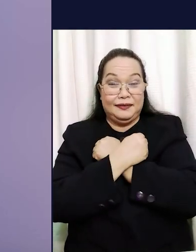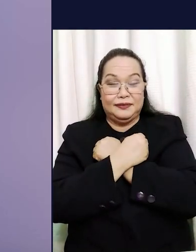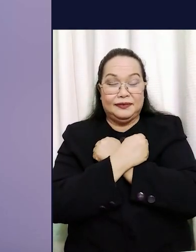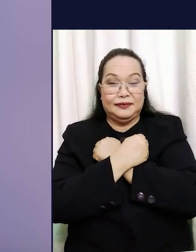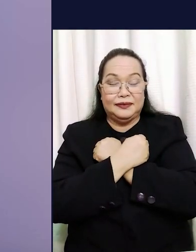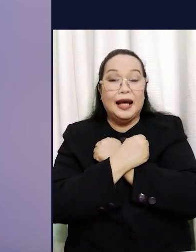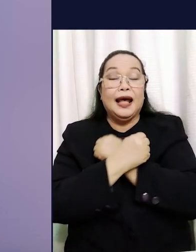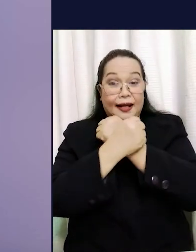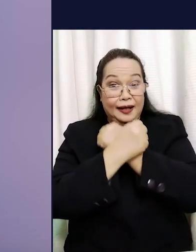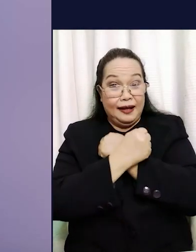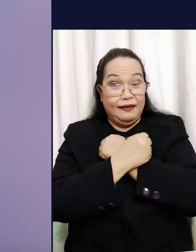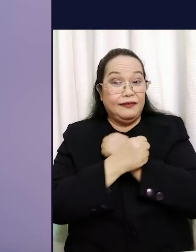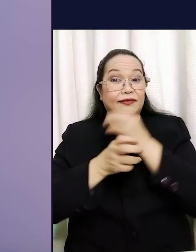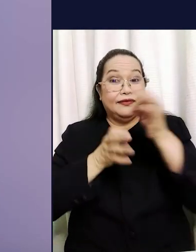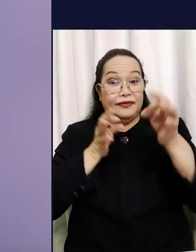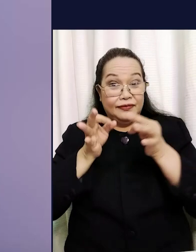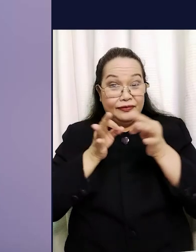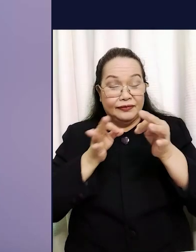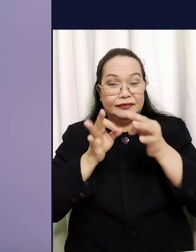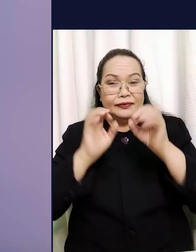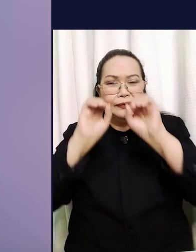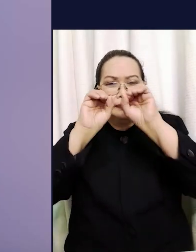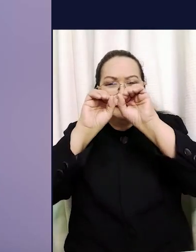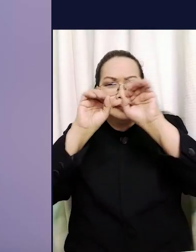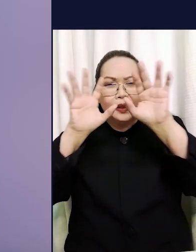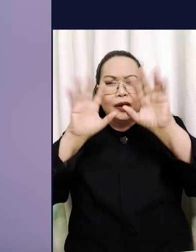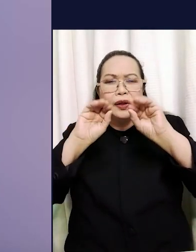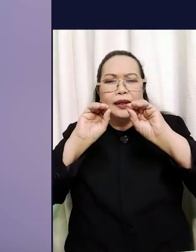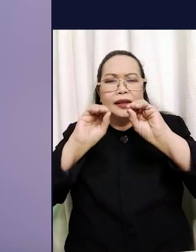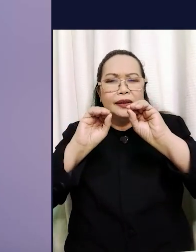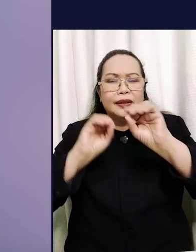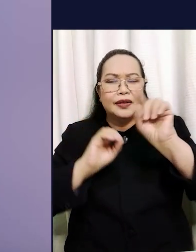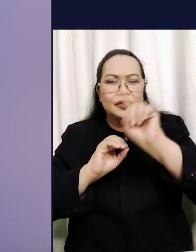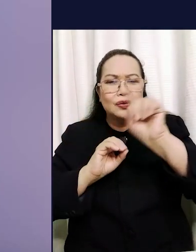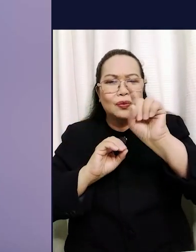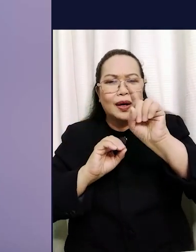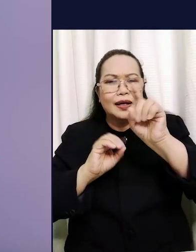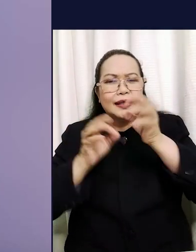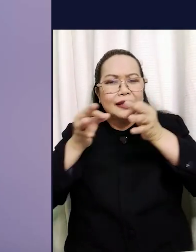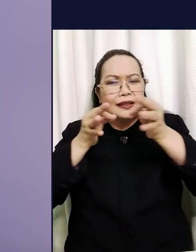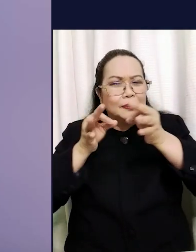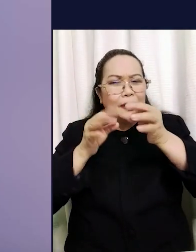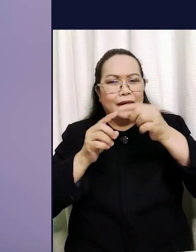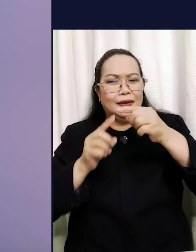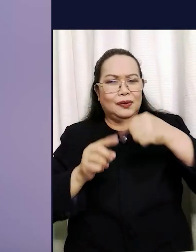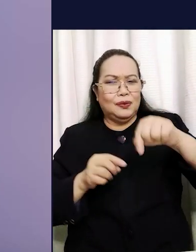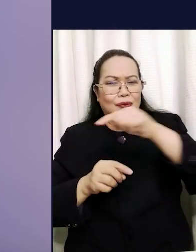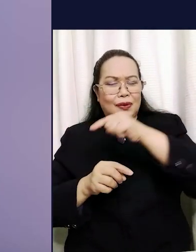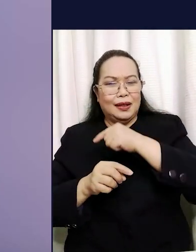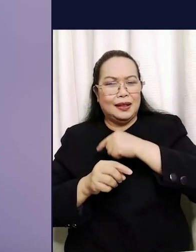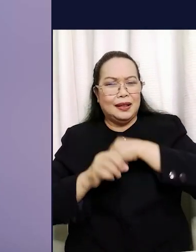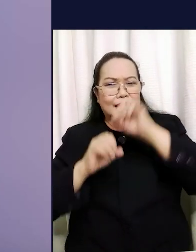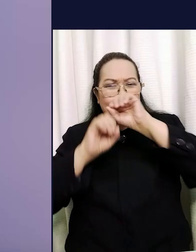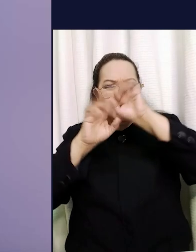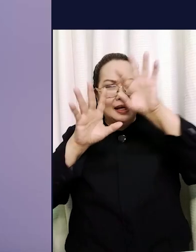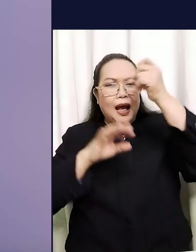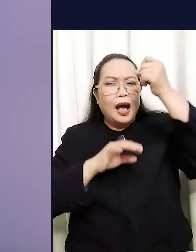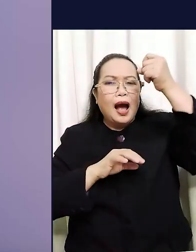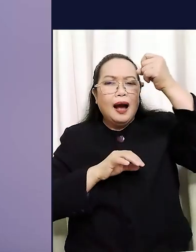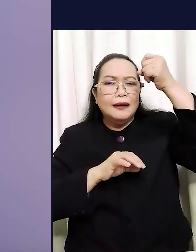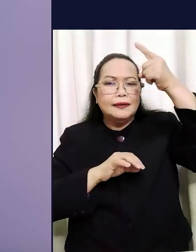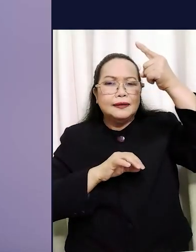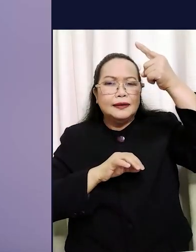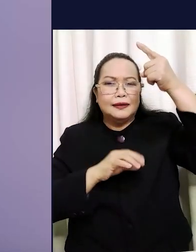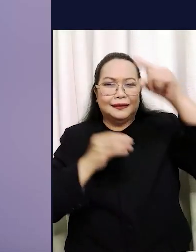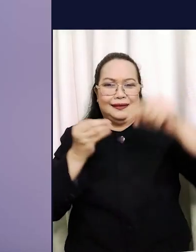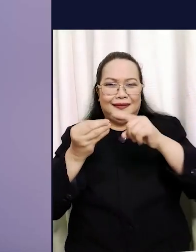Ang portion na ito po yung natawagin kong the enlightening nature of love. Yun po, yung tayo